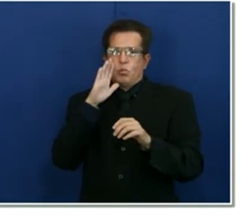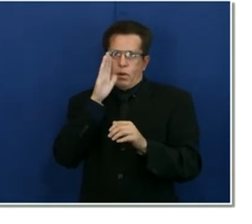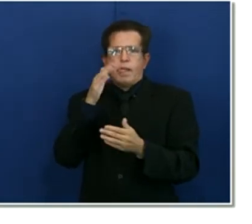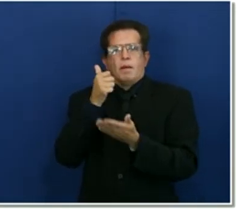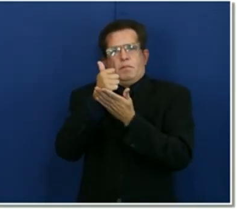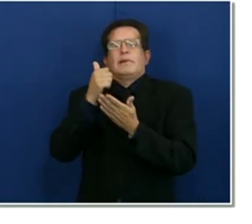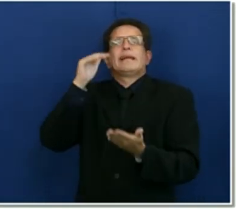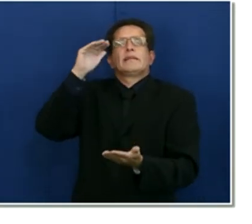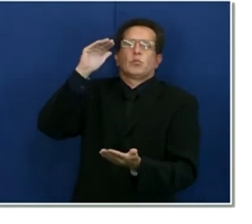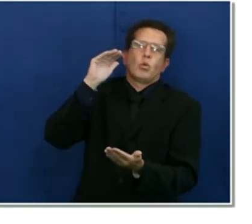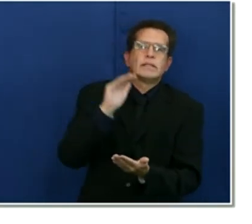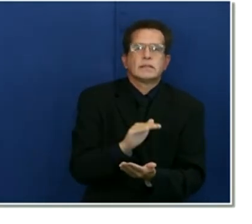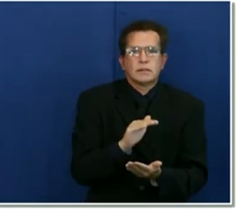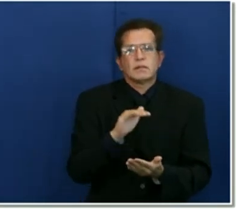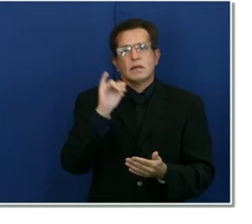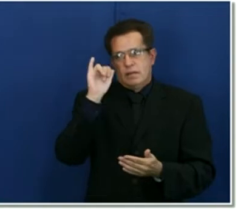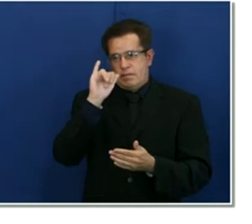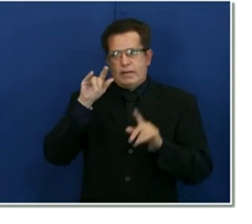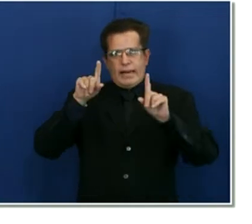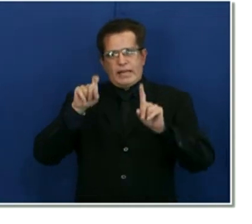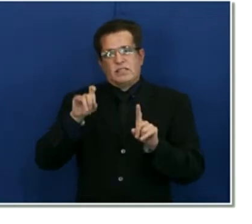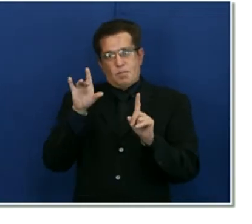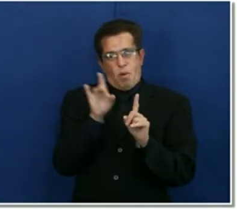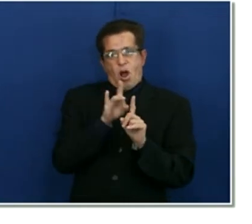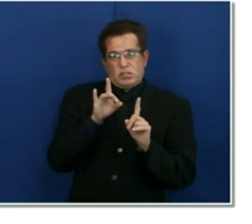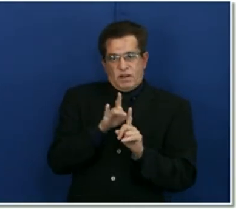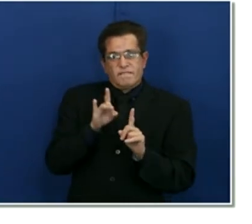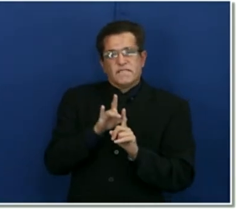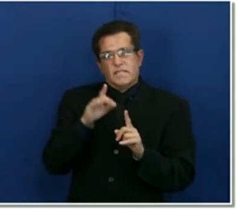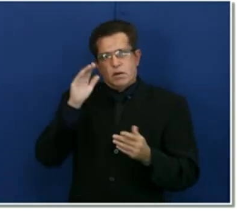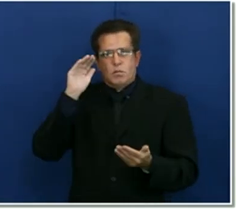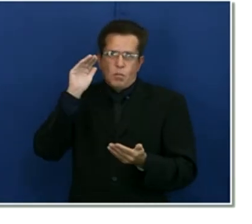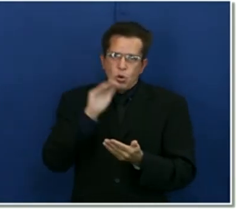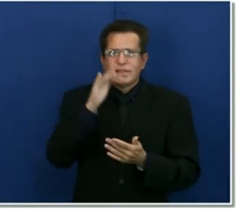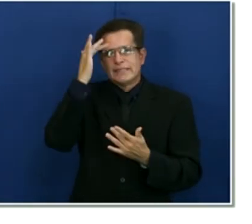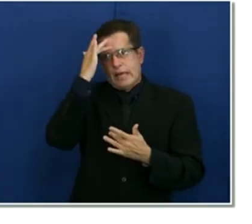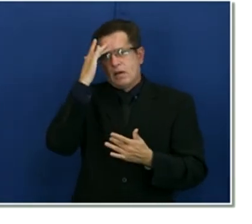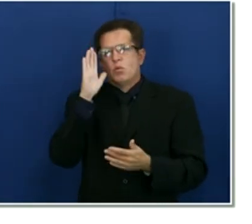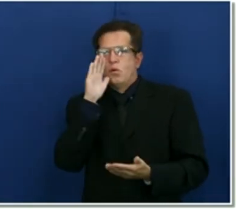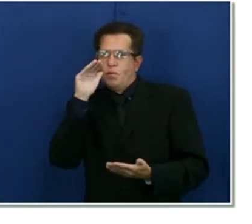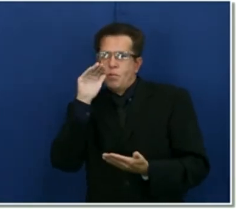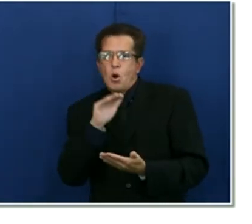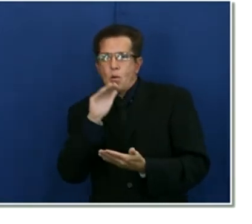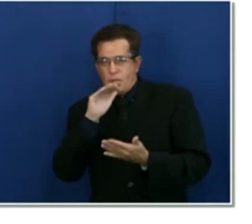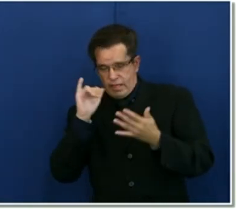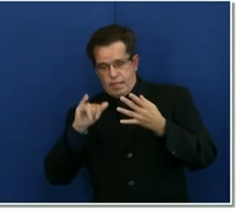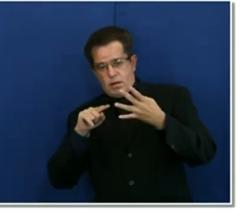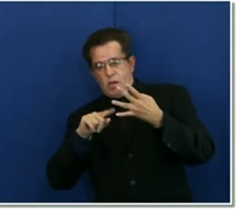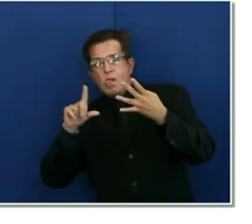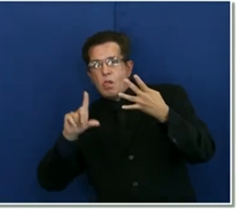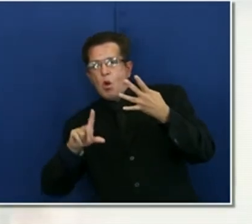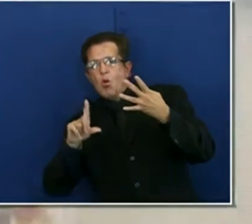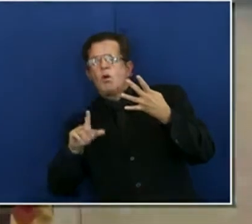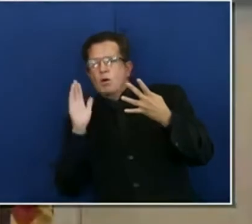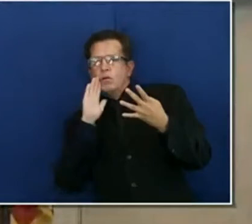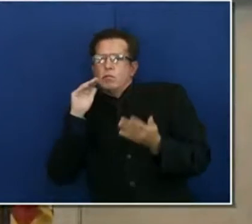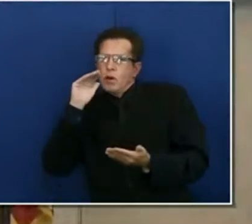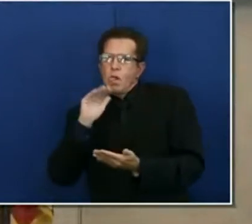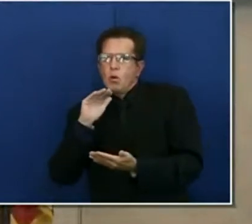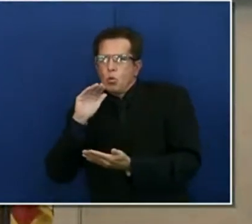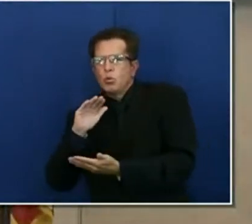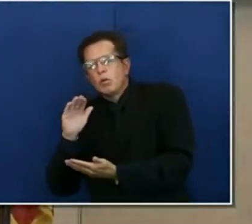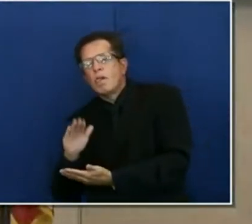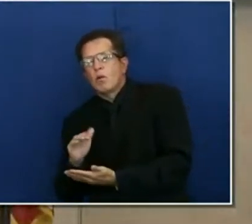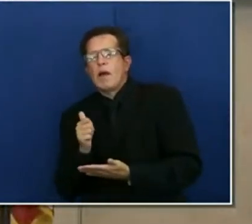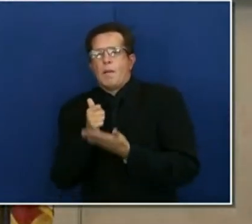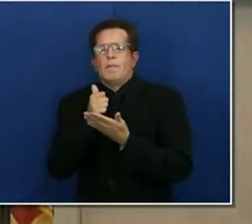decrease the testing positivity for the areas that are in the lowest quartiles. Thank